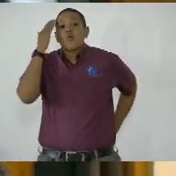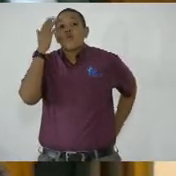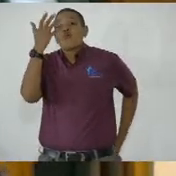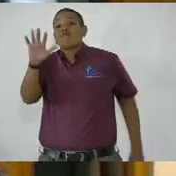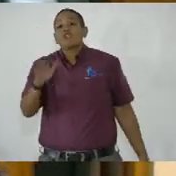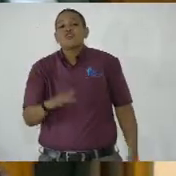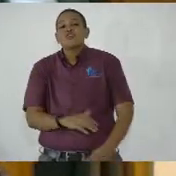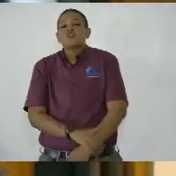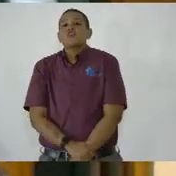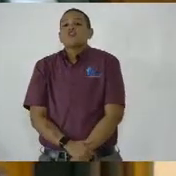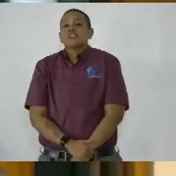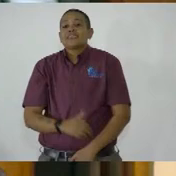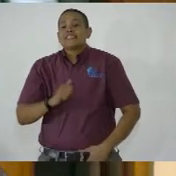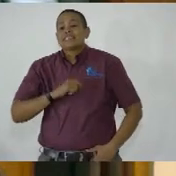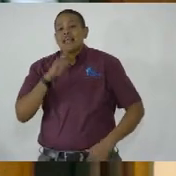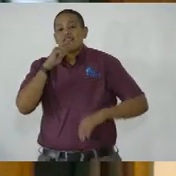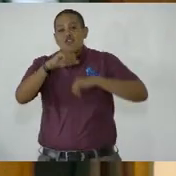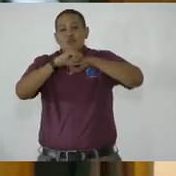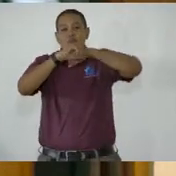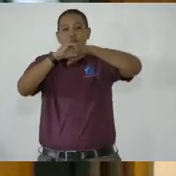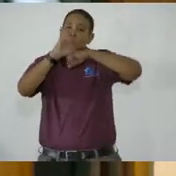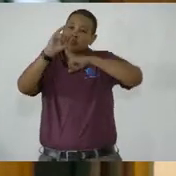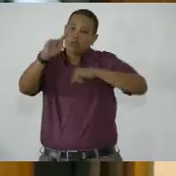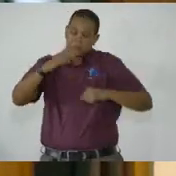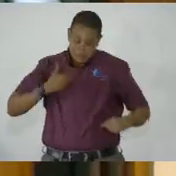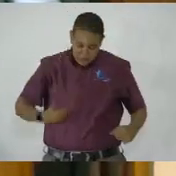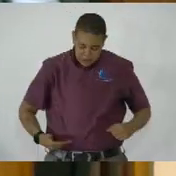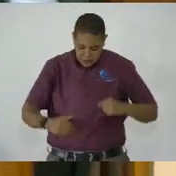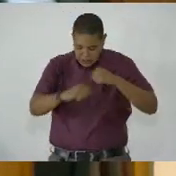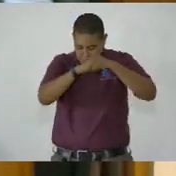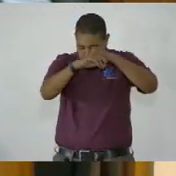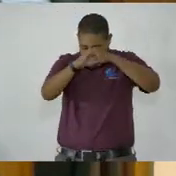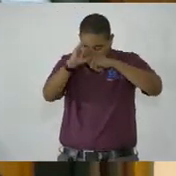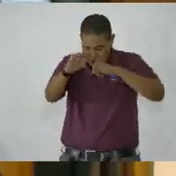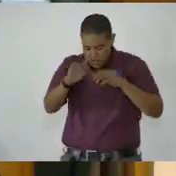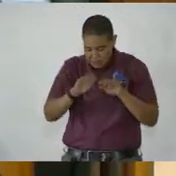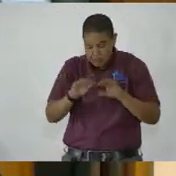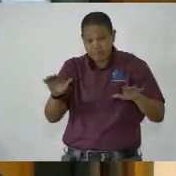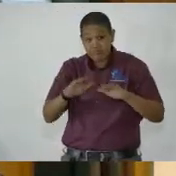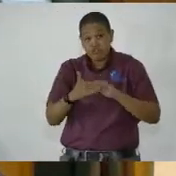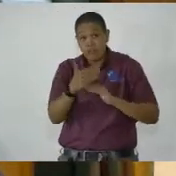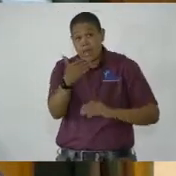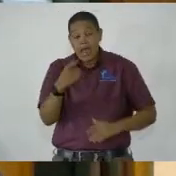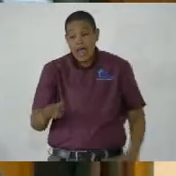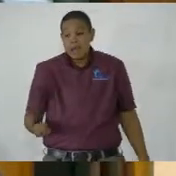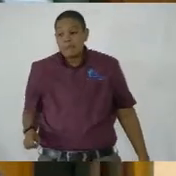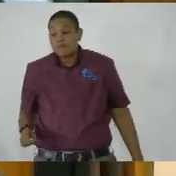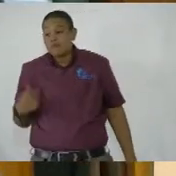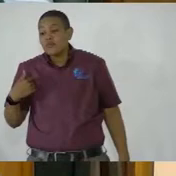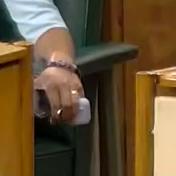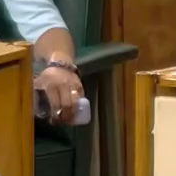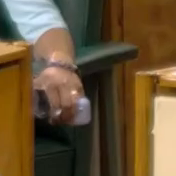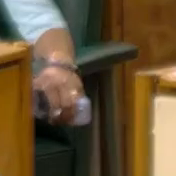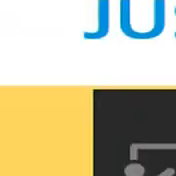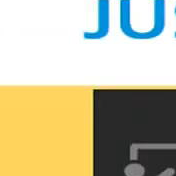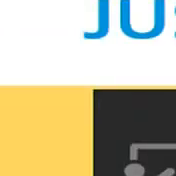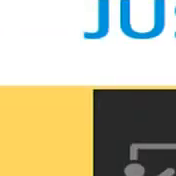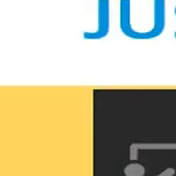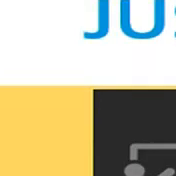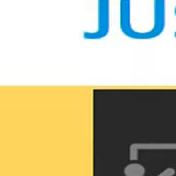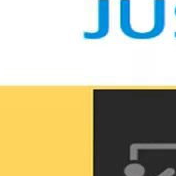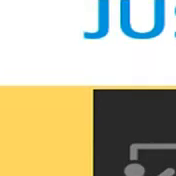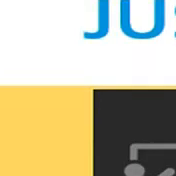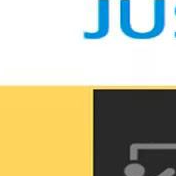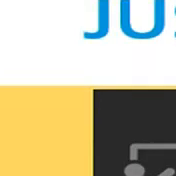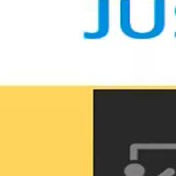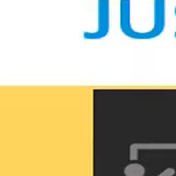knows, I promote the justices of the peace across Jamaica. And we have really commissioned quite a number of